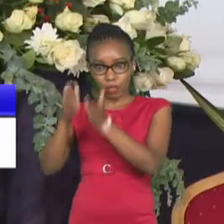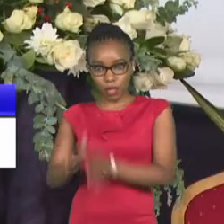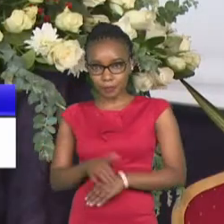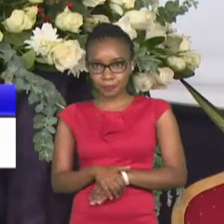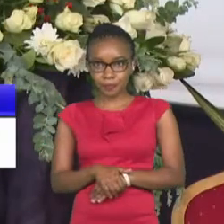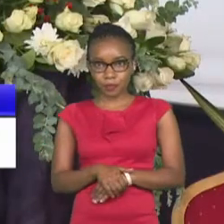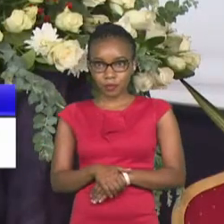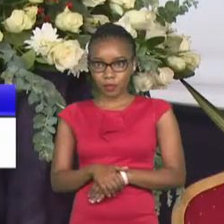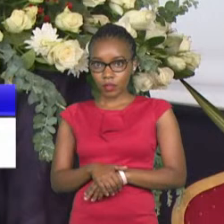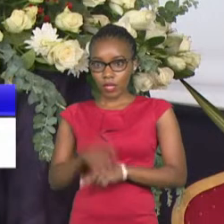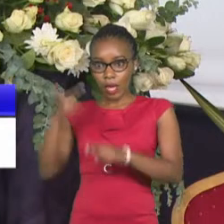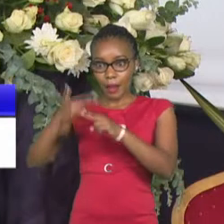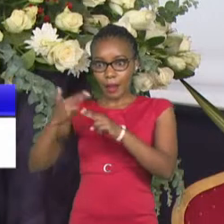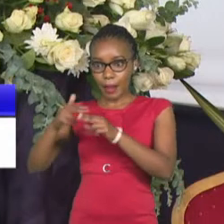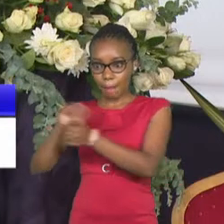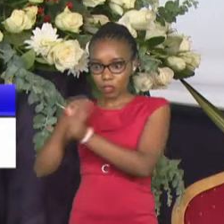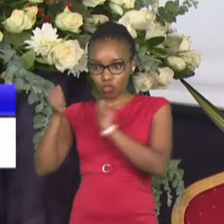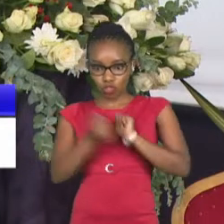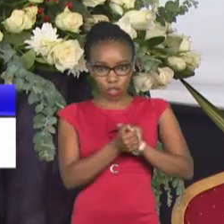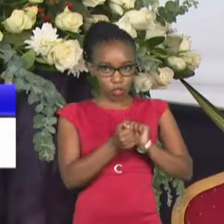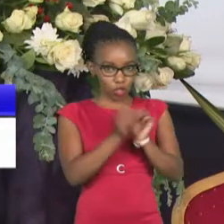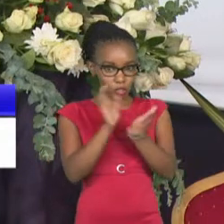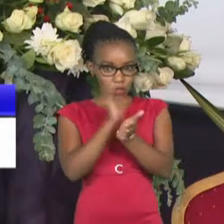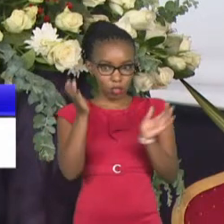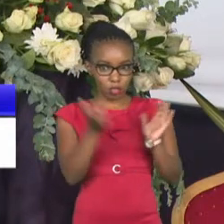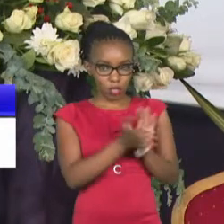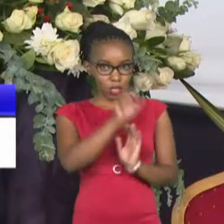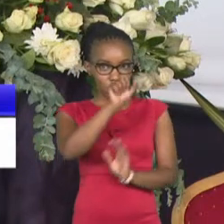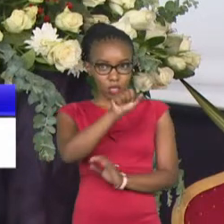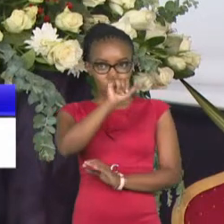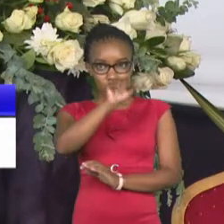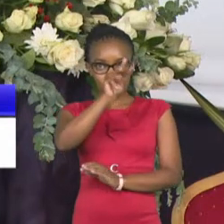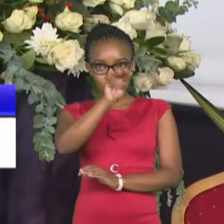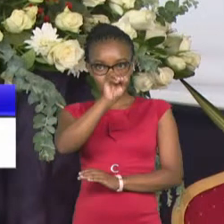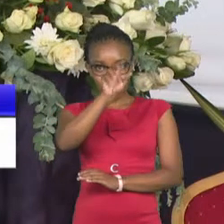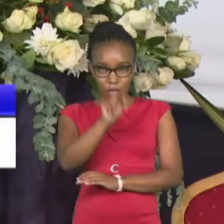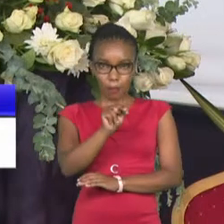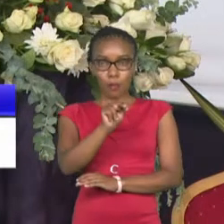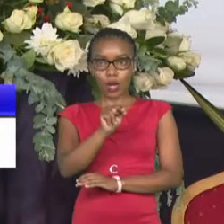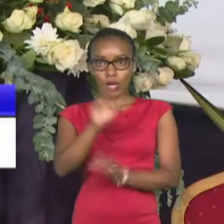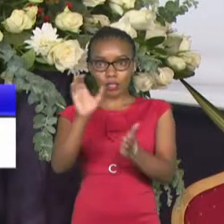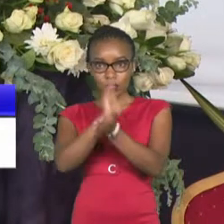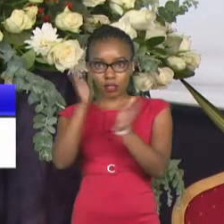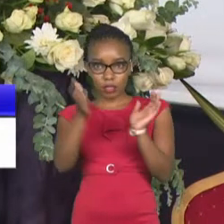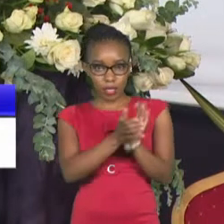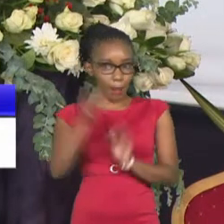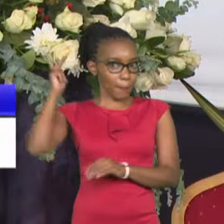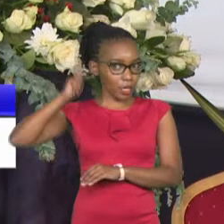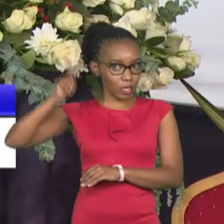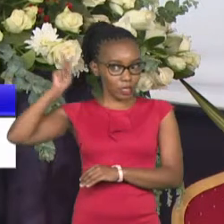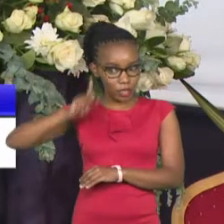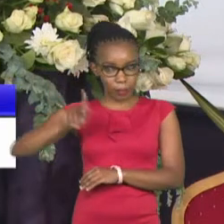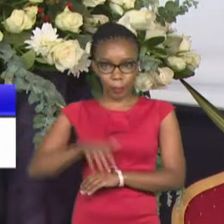to rename this stadium the Simeon Nyachai Stadium Kisii.